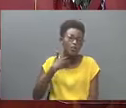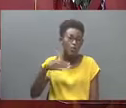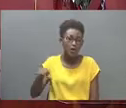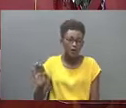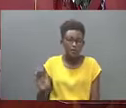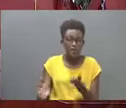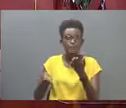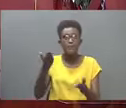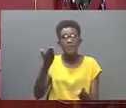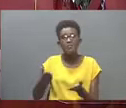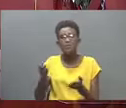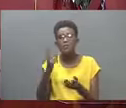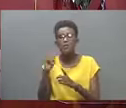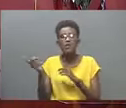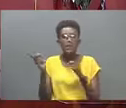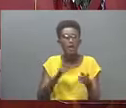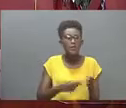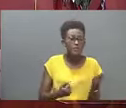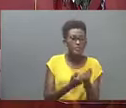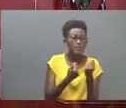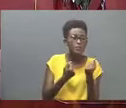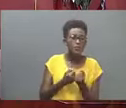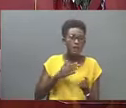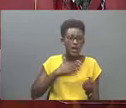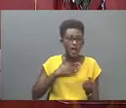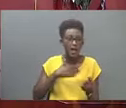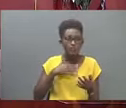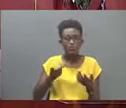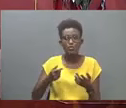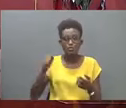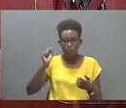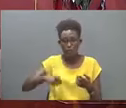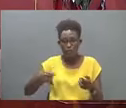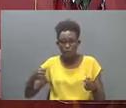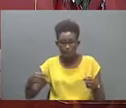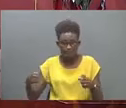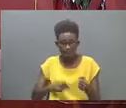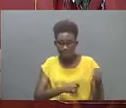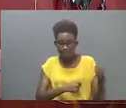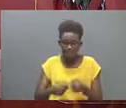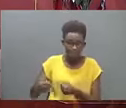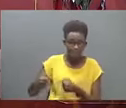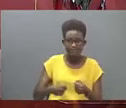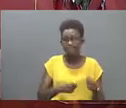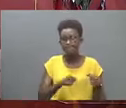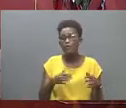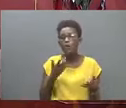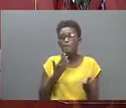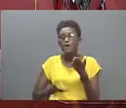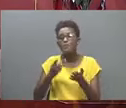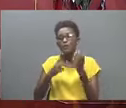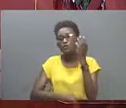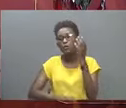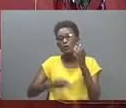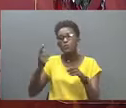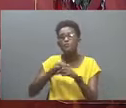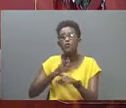sponsored factions to fight fellow brethren. They might have stolen from us our